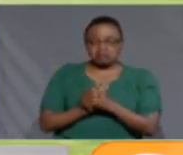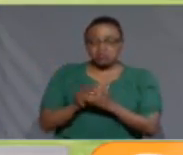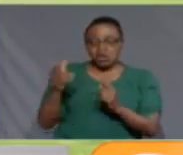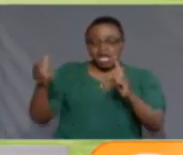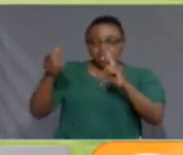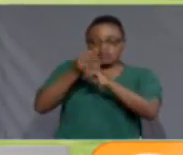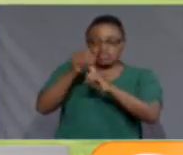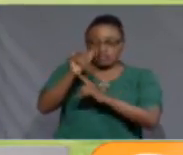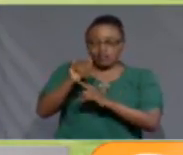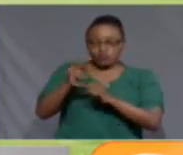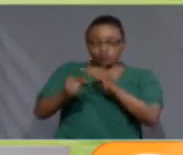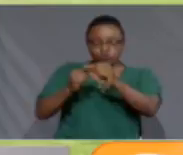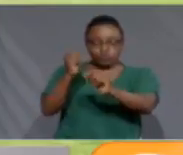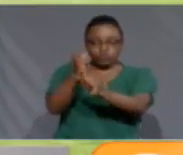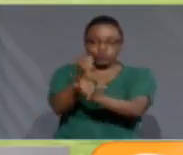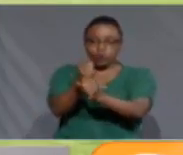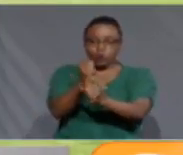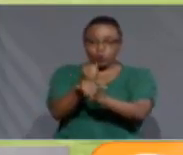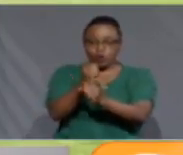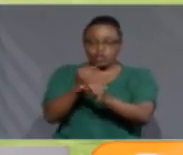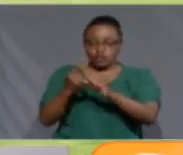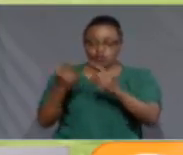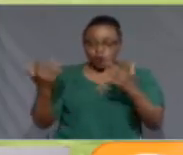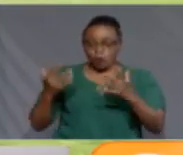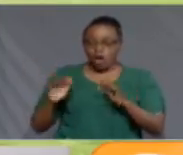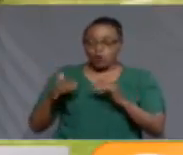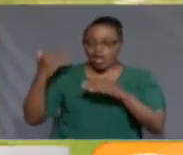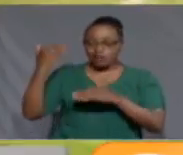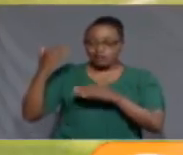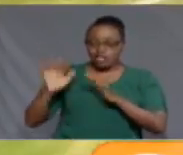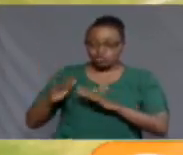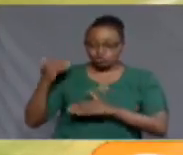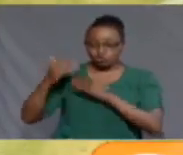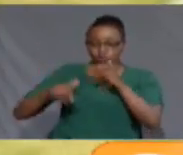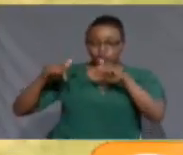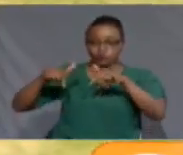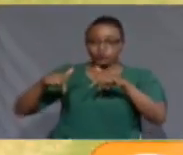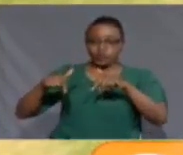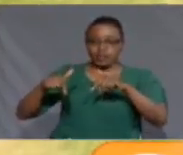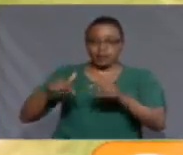tumepata na tutazidi kuwa con from where tumeachia leo